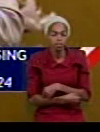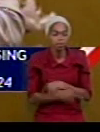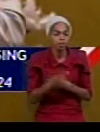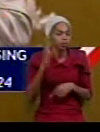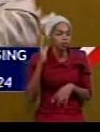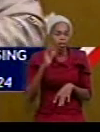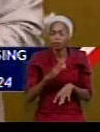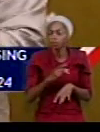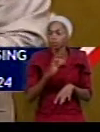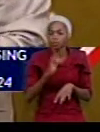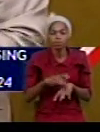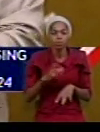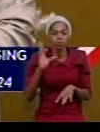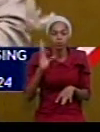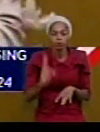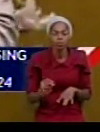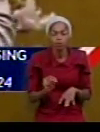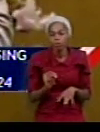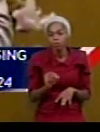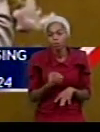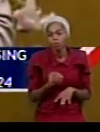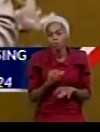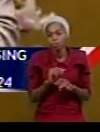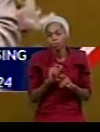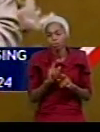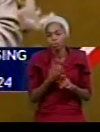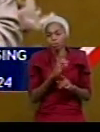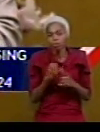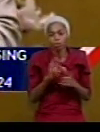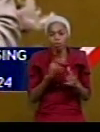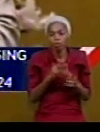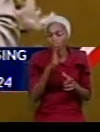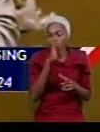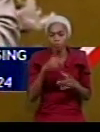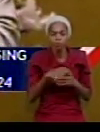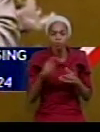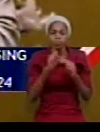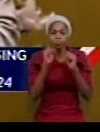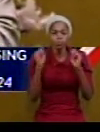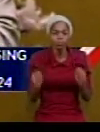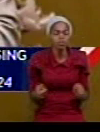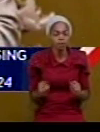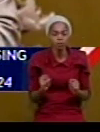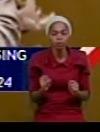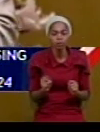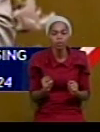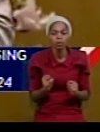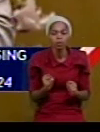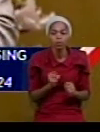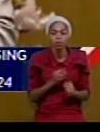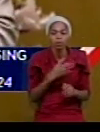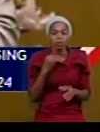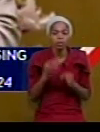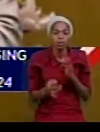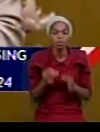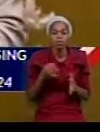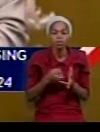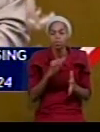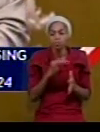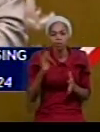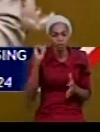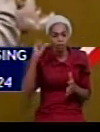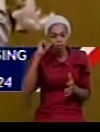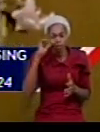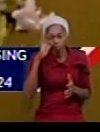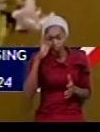purifying be fulfilled. But if she bear a maid child, then she shall be unclean 2 weeks as in her separation, and she shall continue in the blood of her